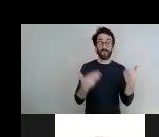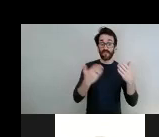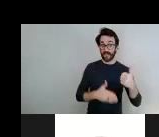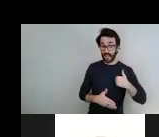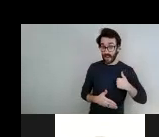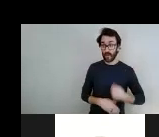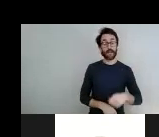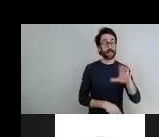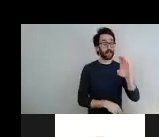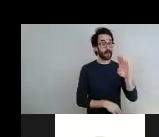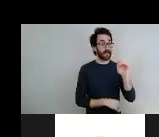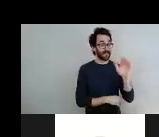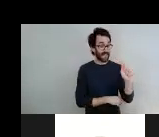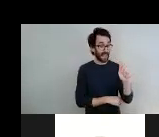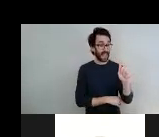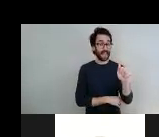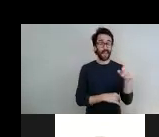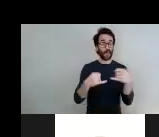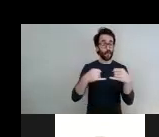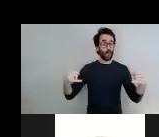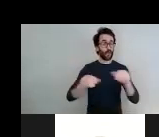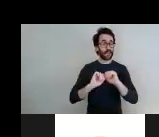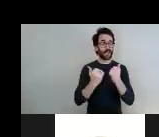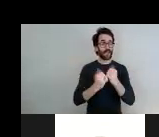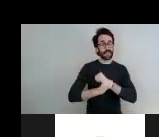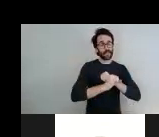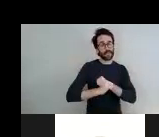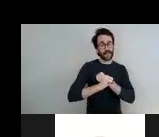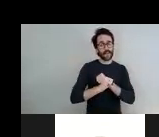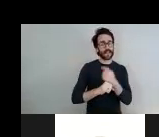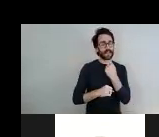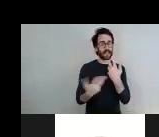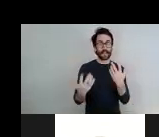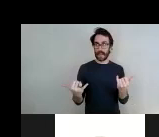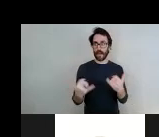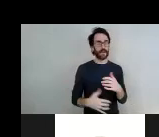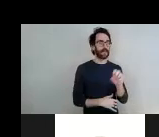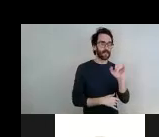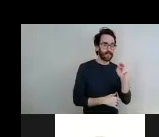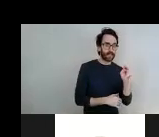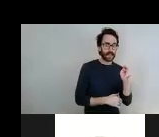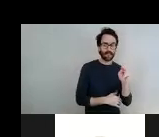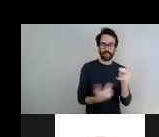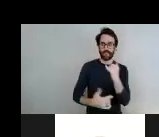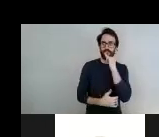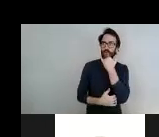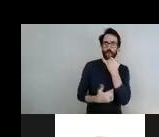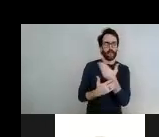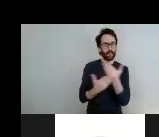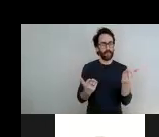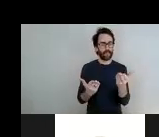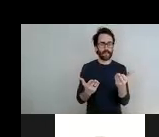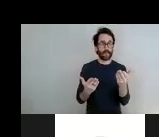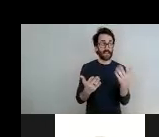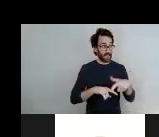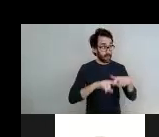Border Services Agency. It more recently tells you that your social insurance number has been suspended, and if you don't dial 1,